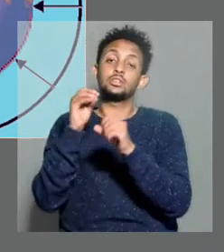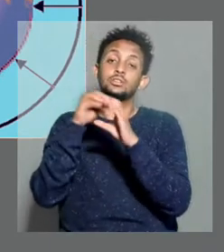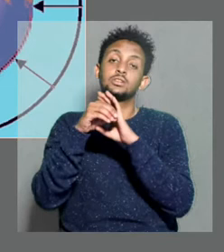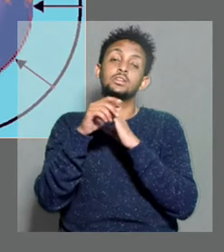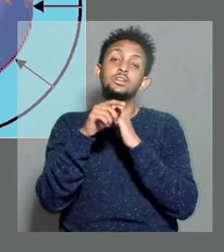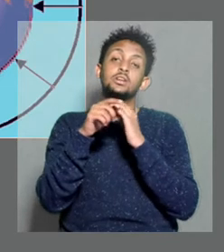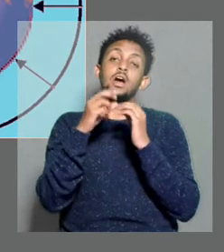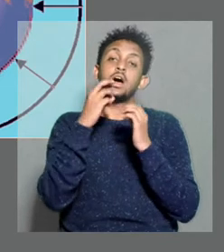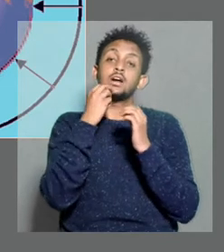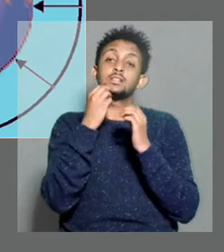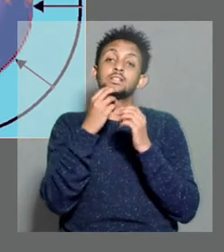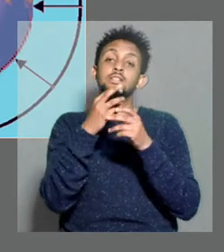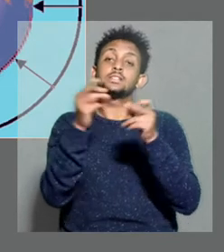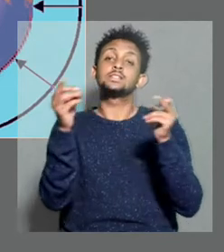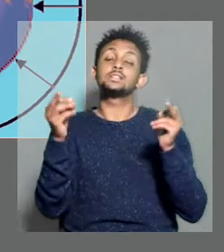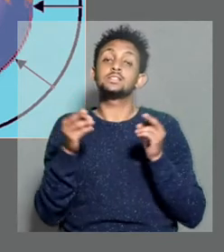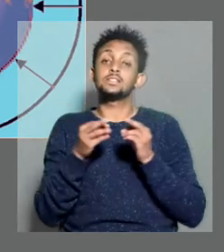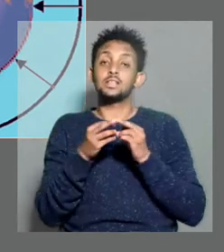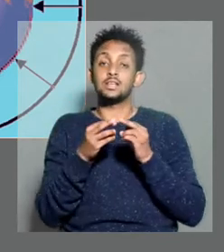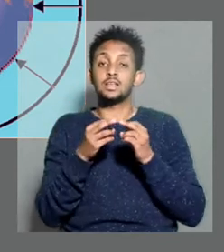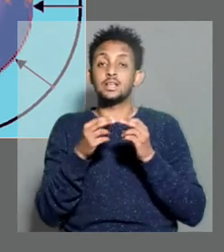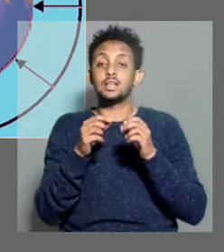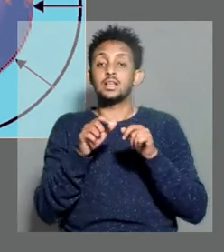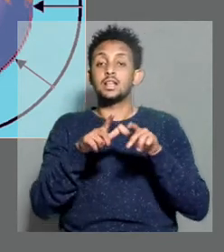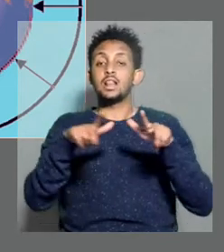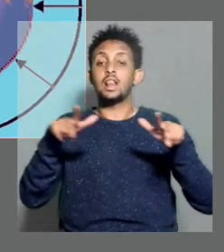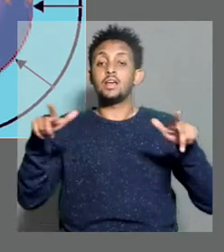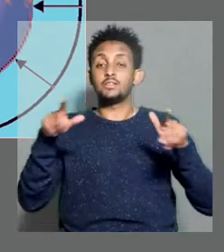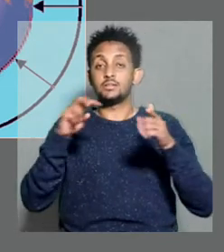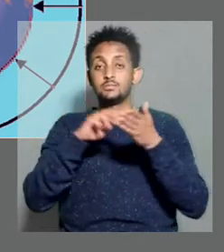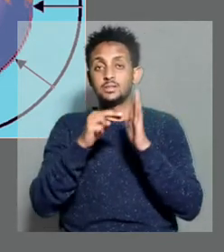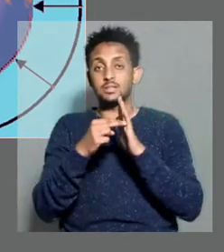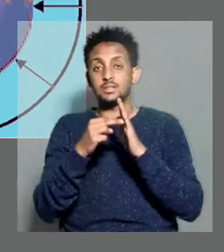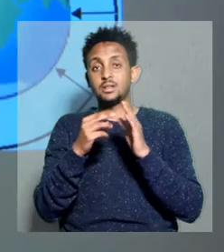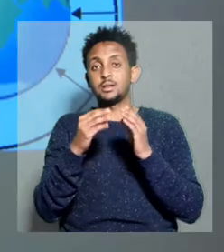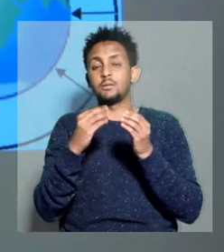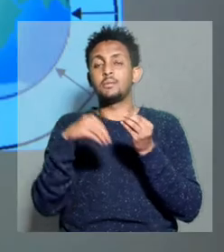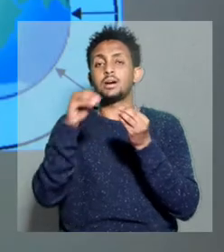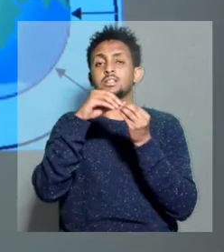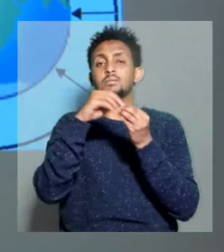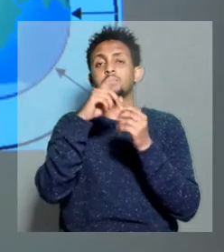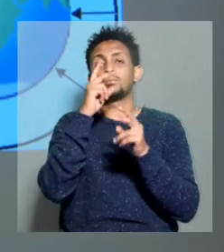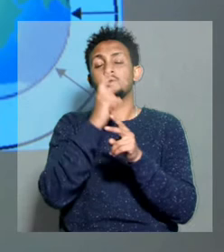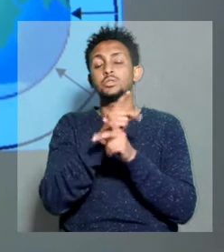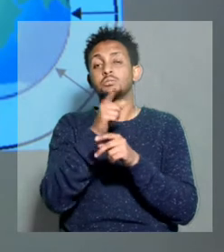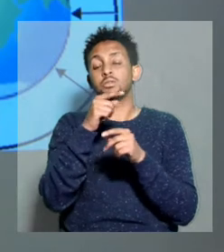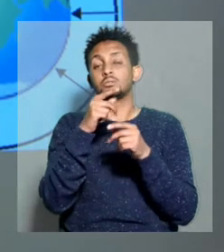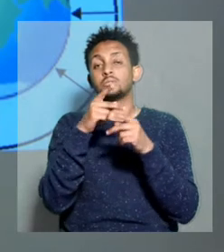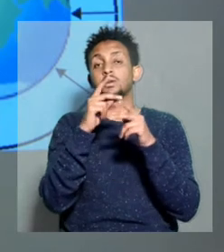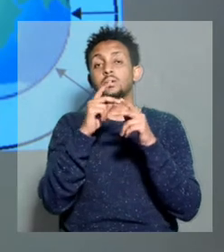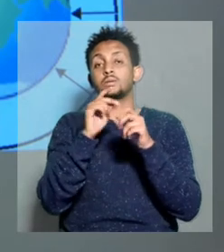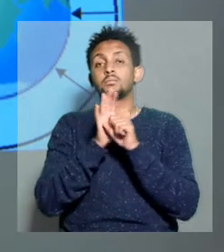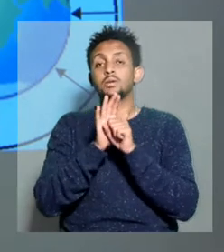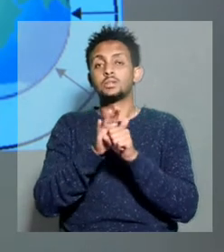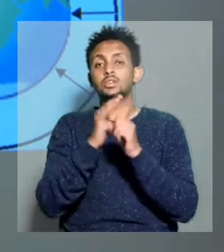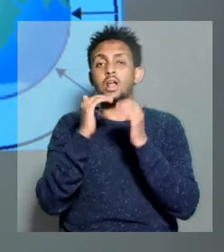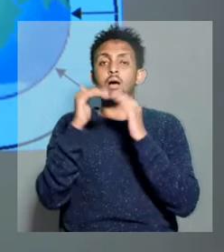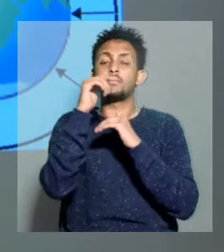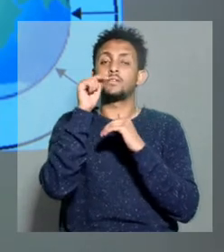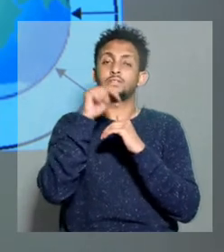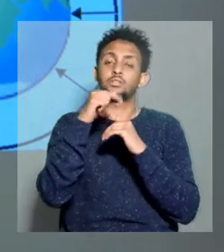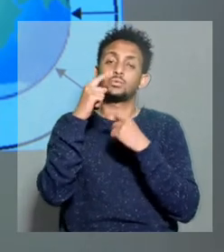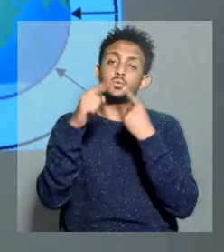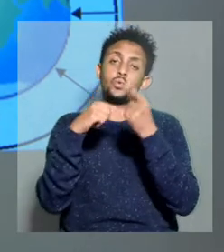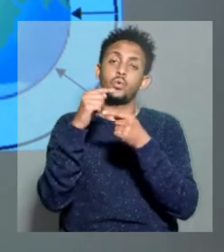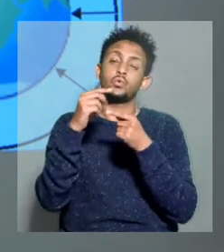sea level. Usually, when we say sea level, means the maximum possible atmospheric pressure. And above that, if you are